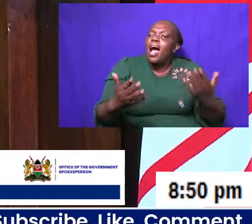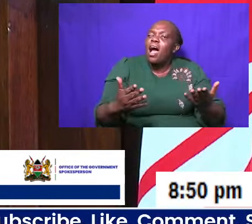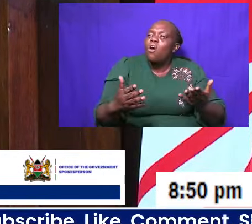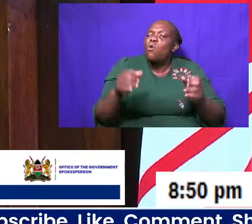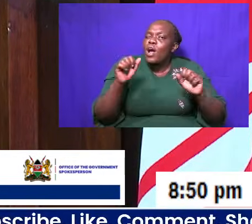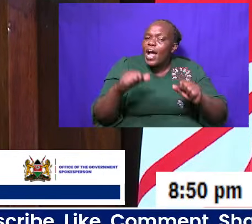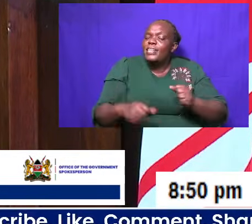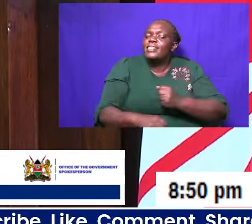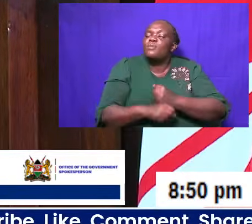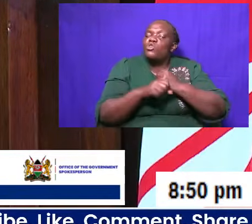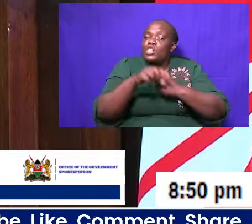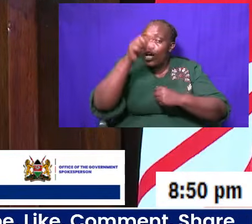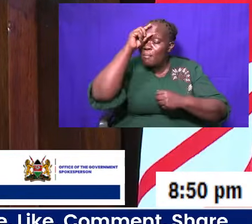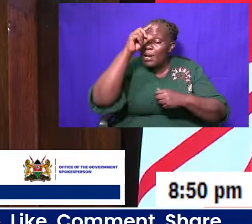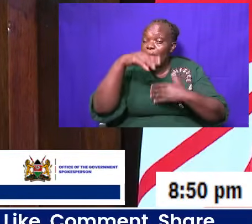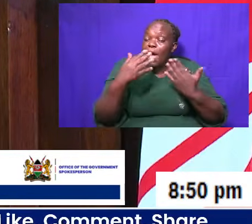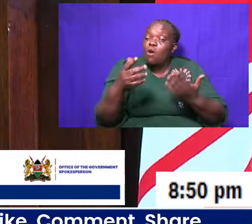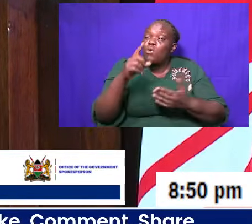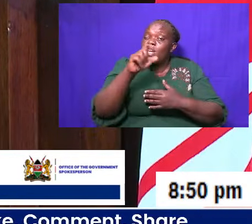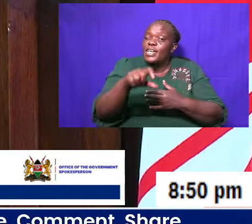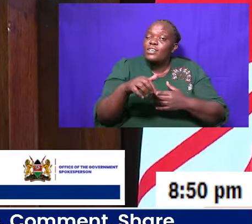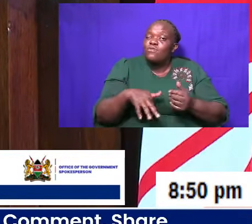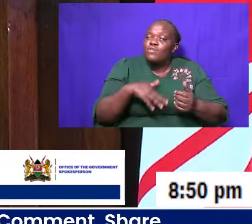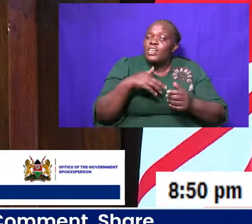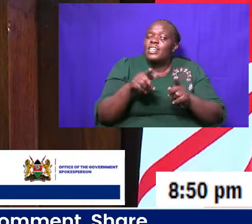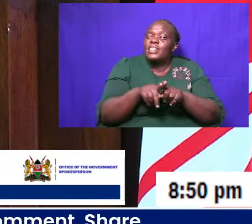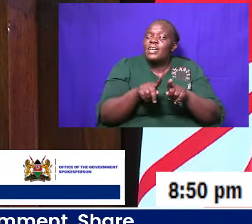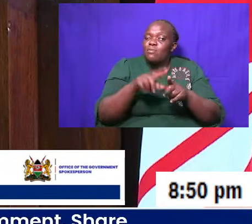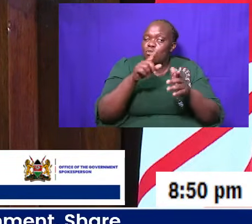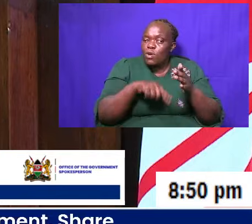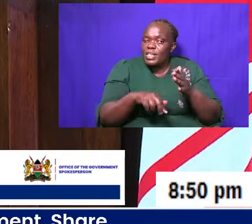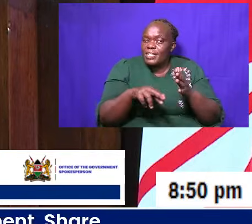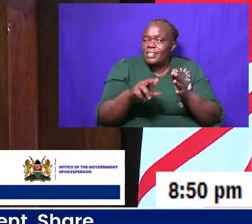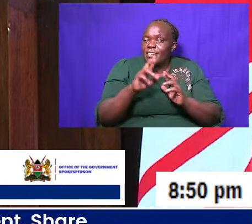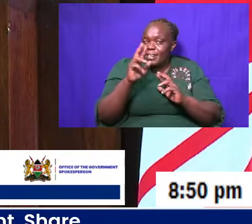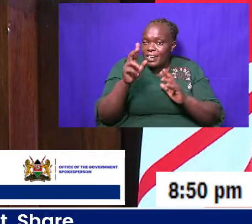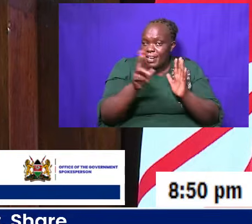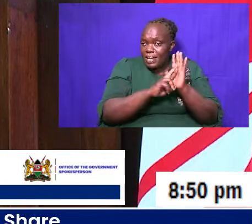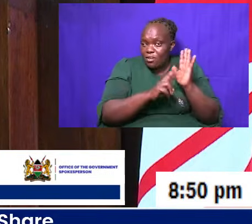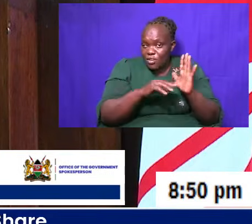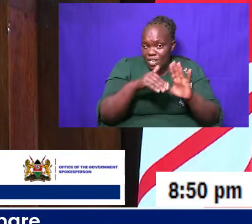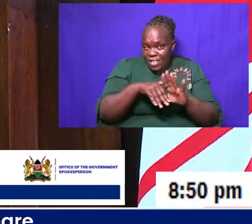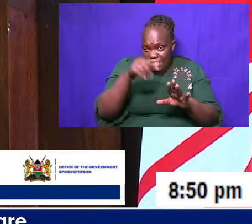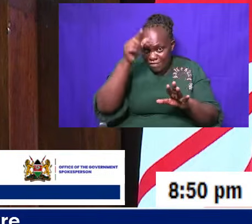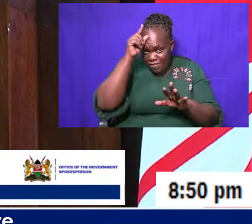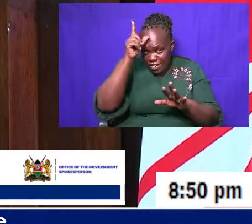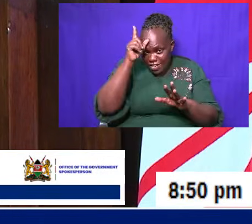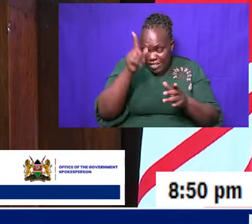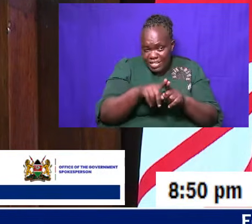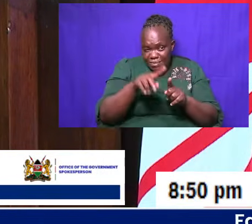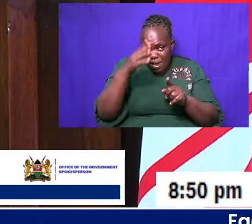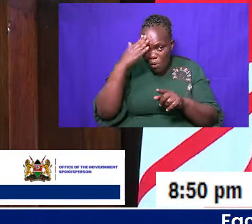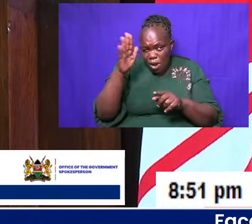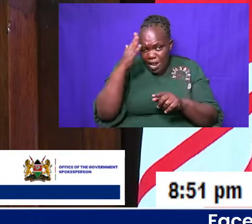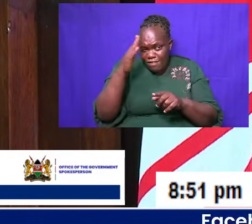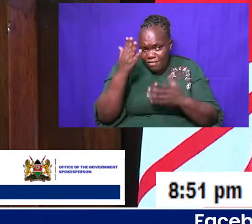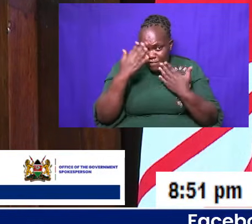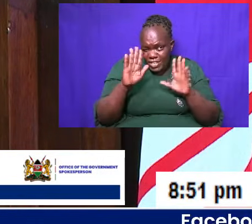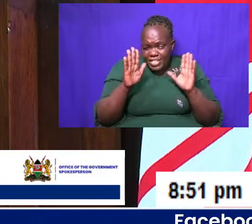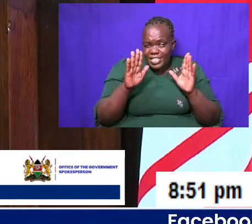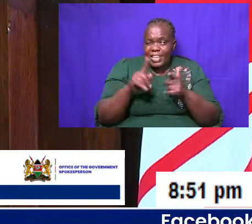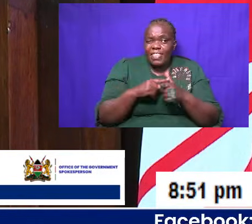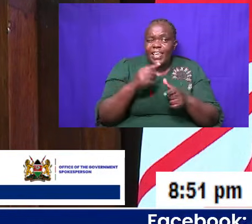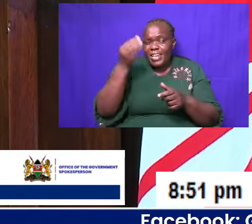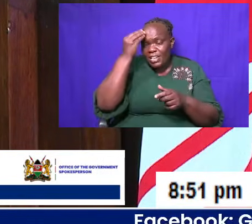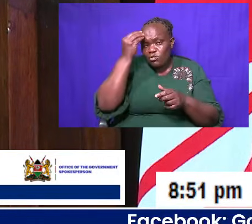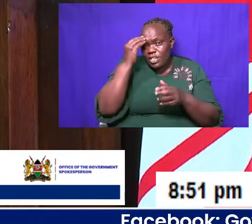support the government, how we need to kill any kangaroo courts in the villages, you know, just creating awareness and educating